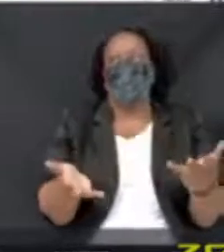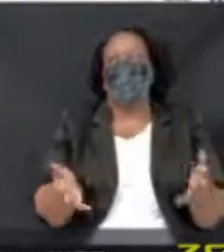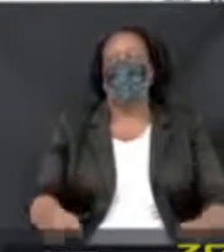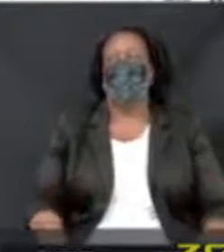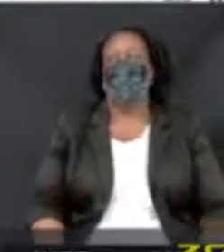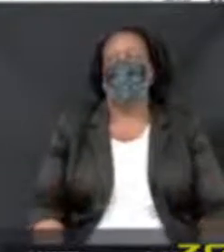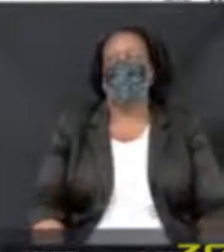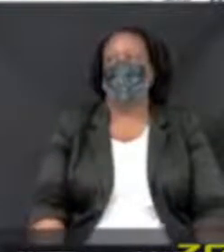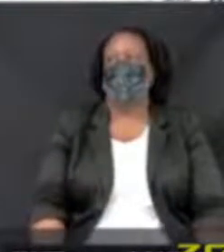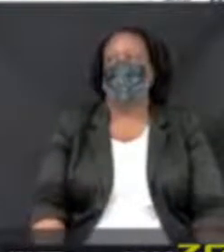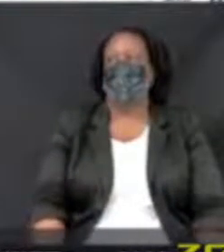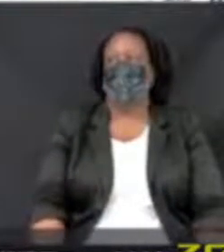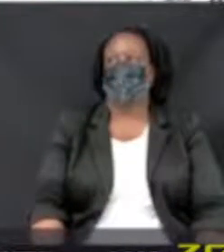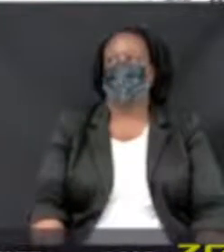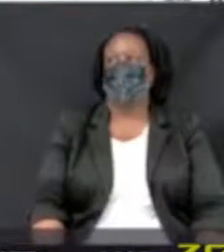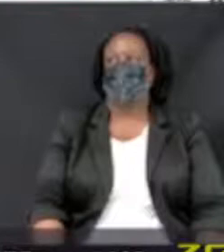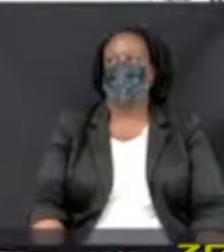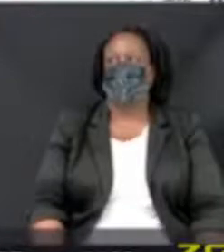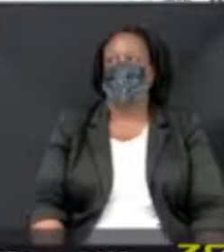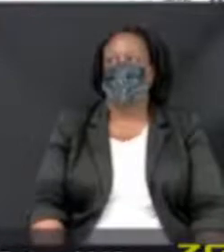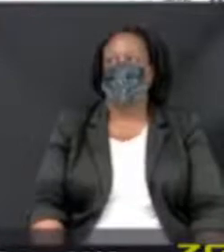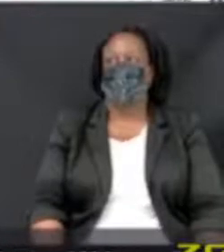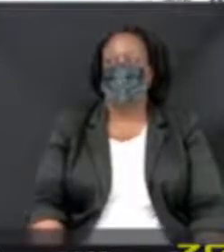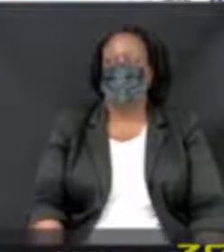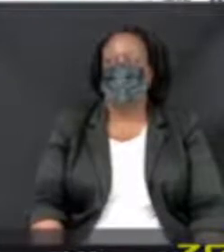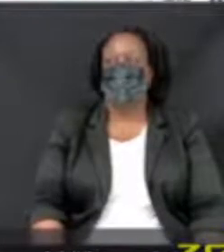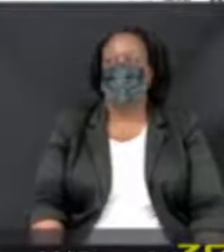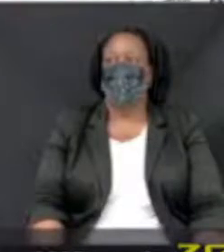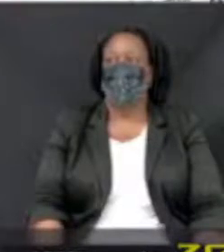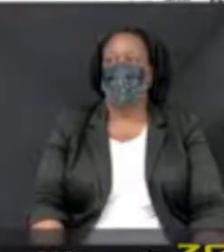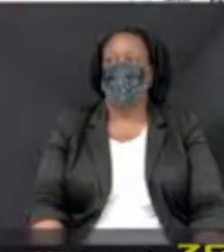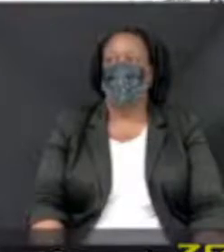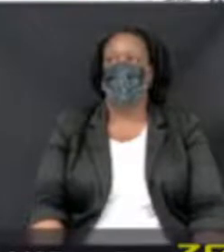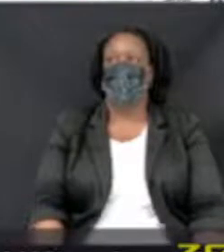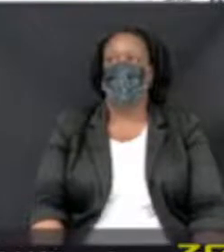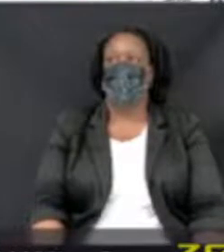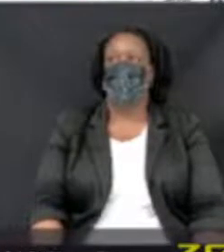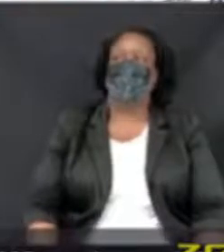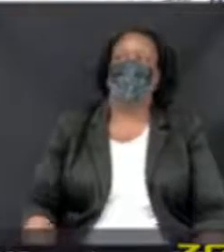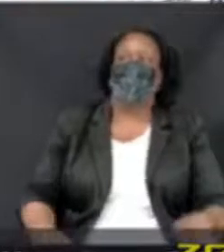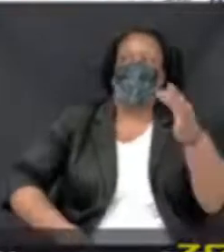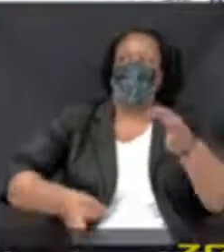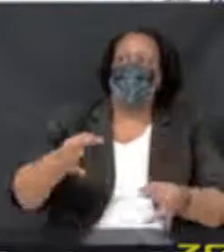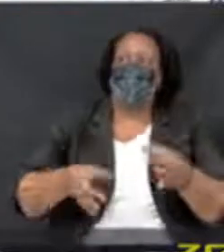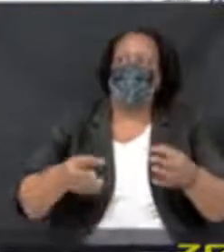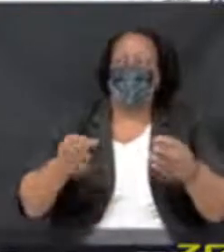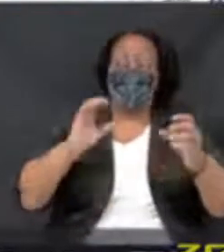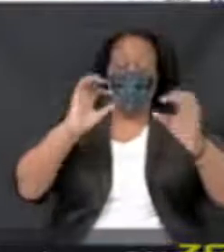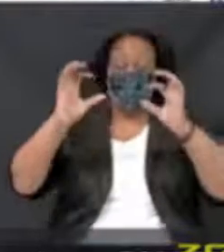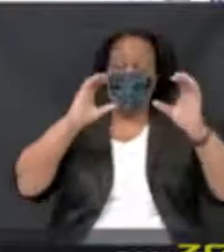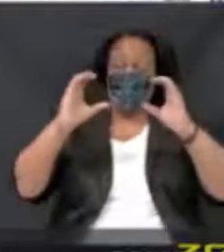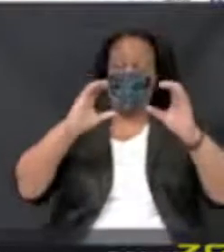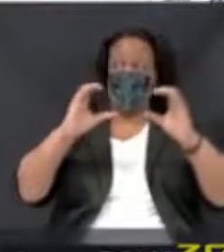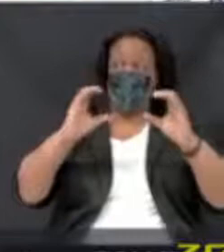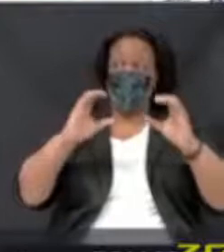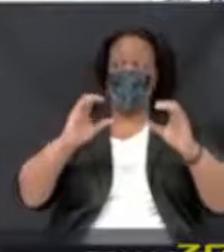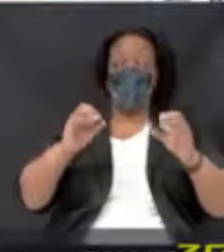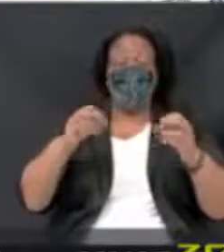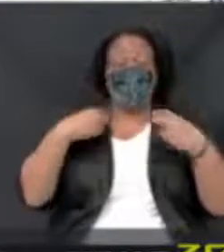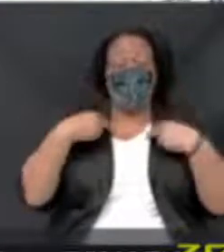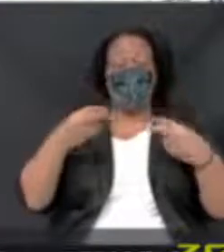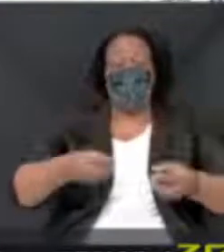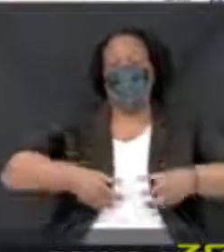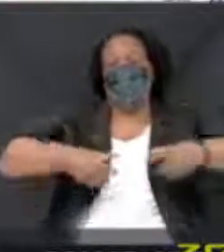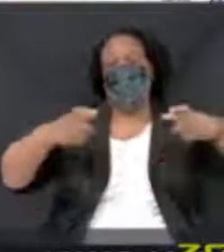vaccinated and you're going to, if we're having a mass event, we know mass events can be super spreaders, and